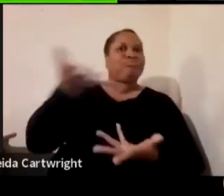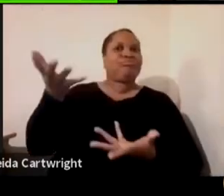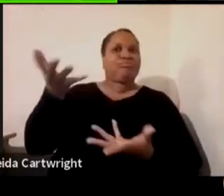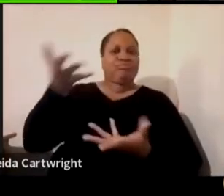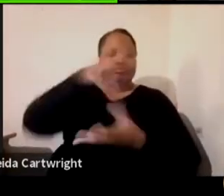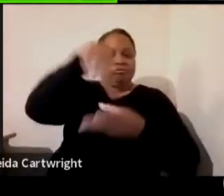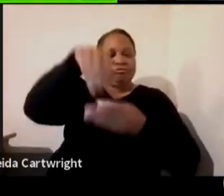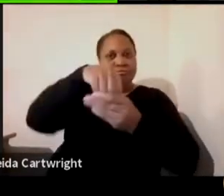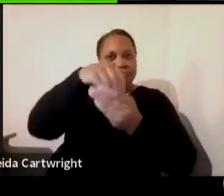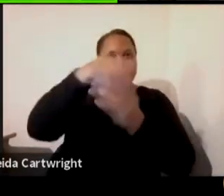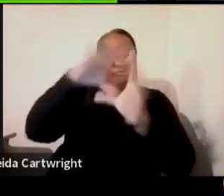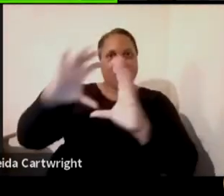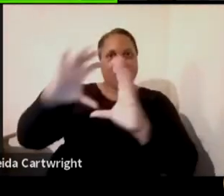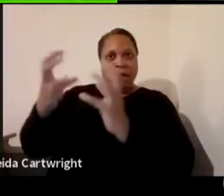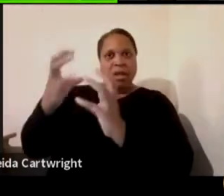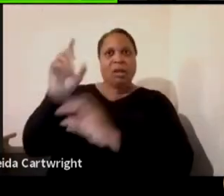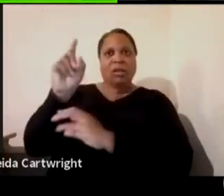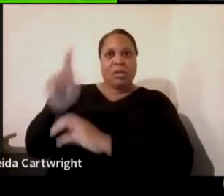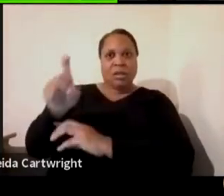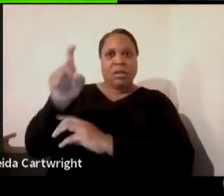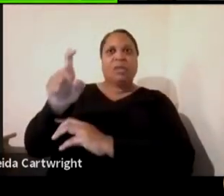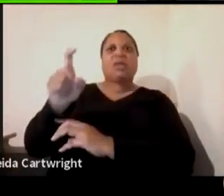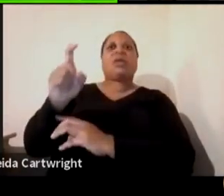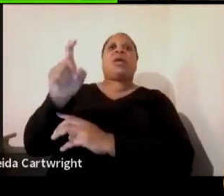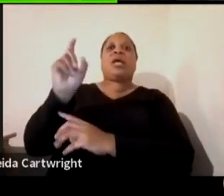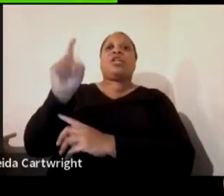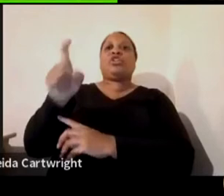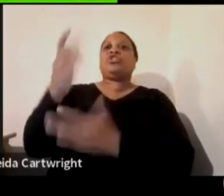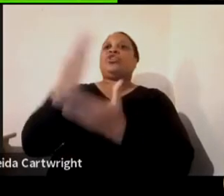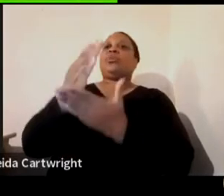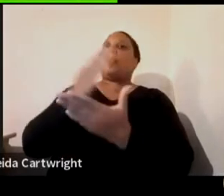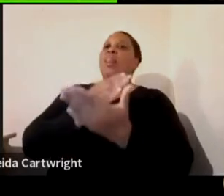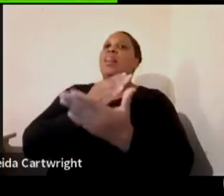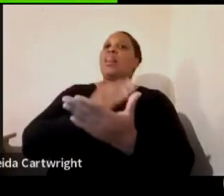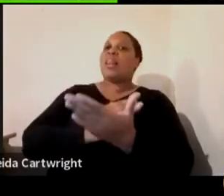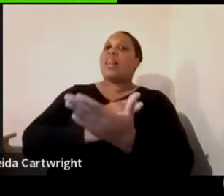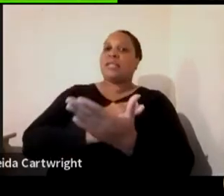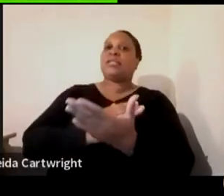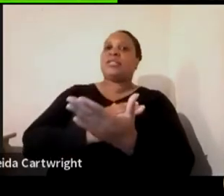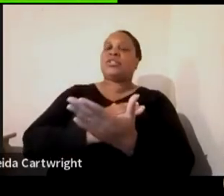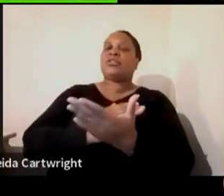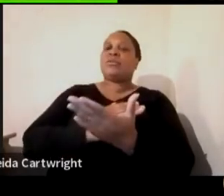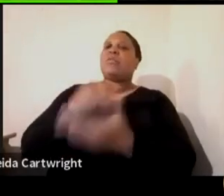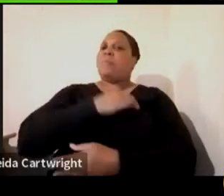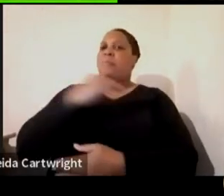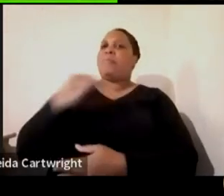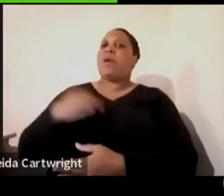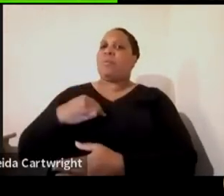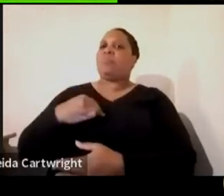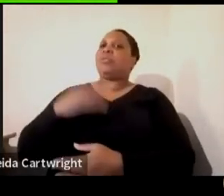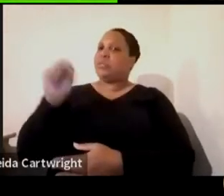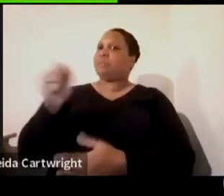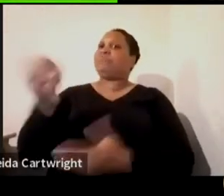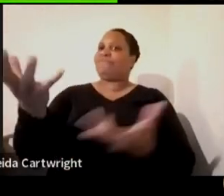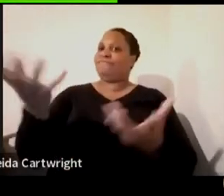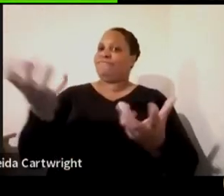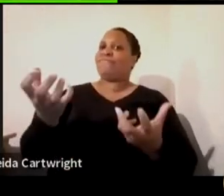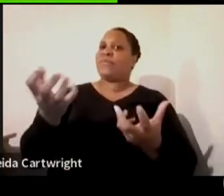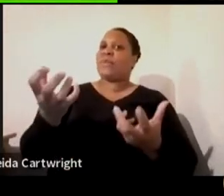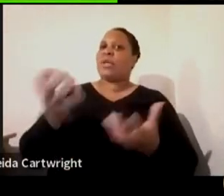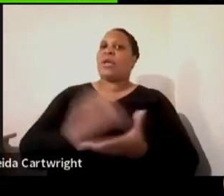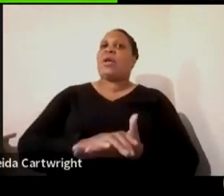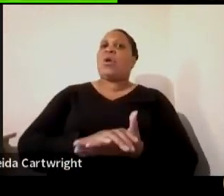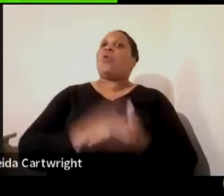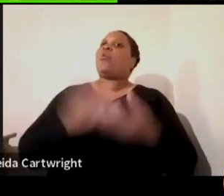worker category and that they should provide a list of their members who are willing to have the vaccine. And what has happened that from